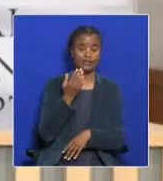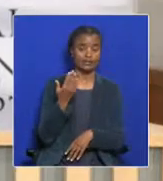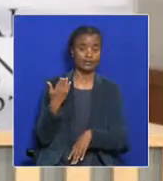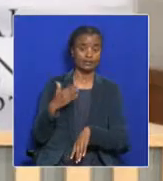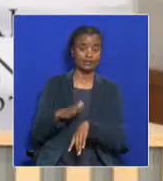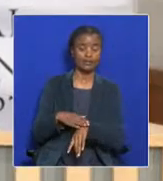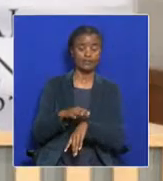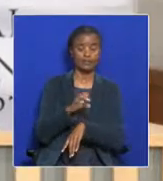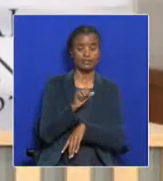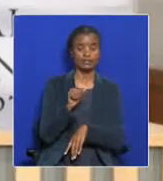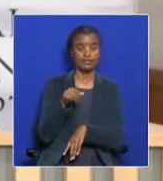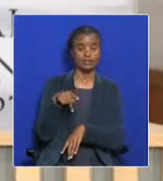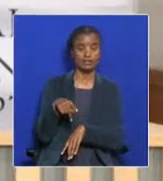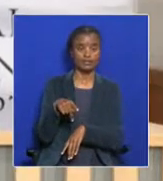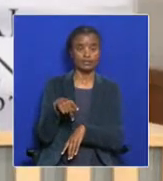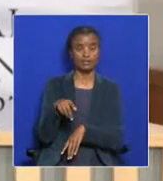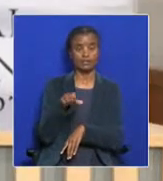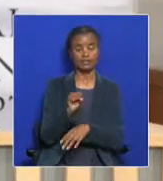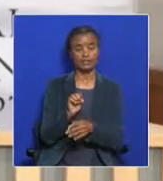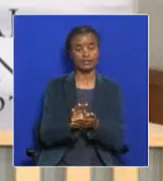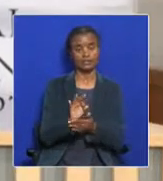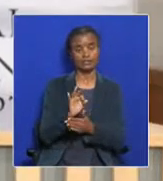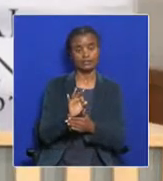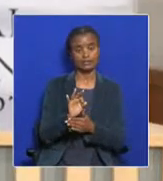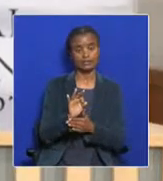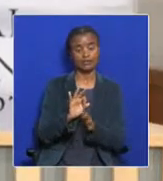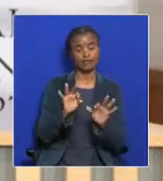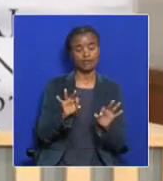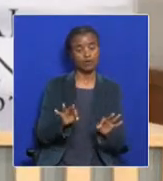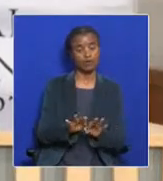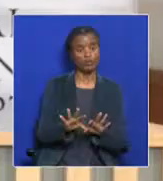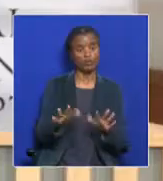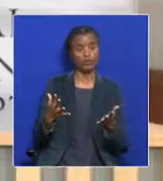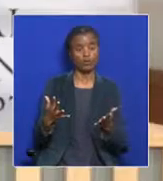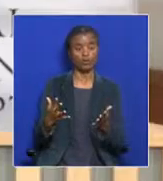form or logbook was being